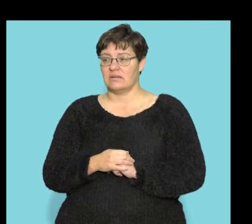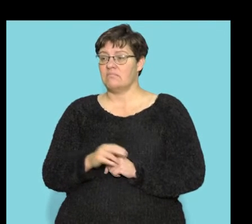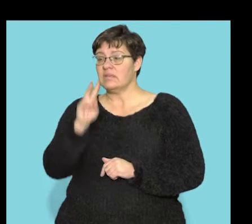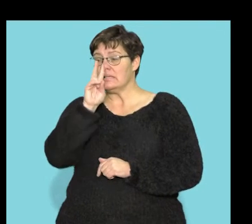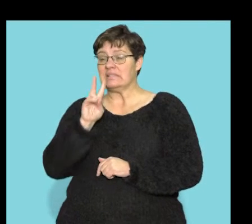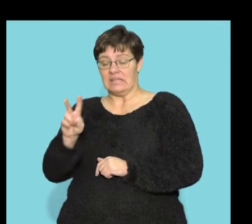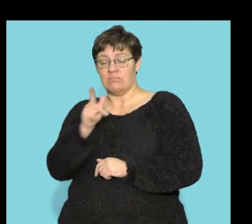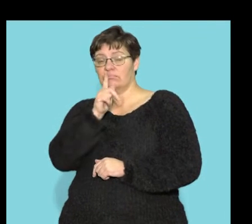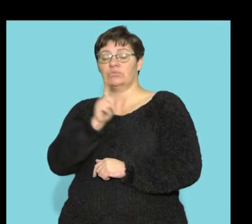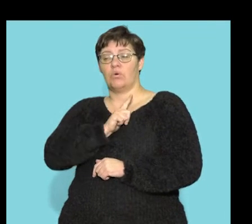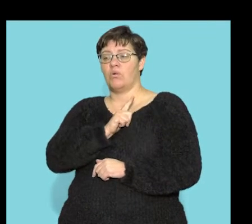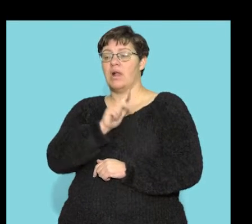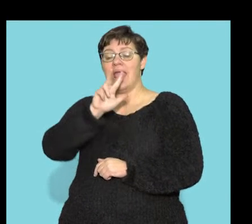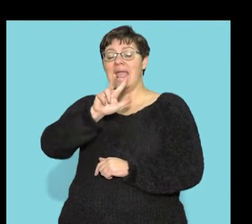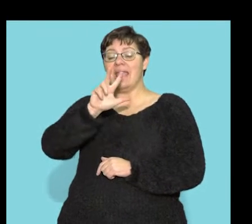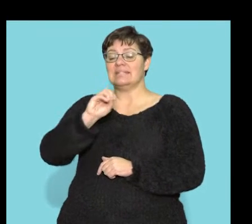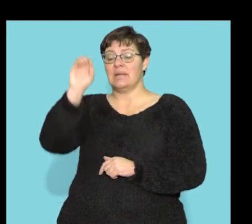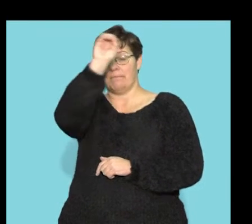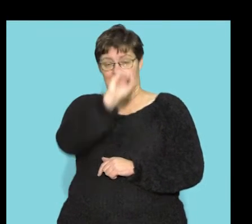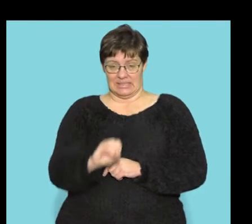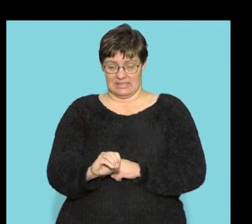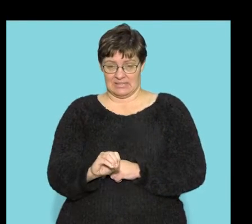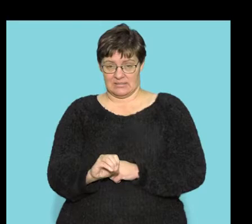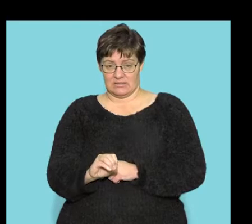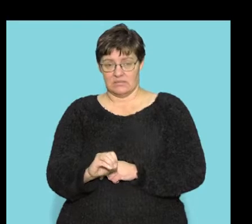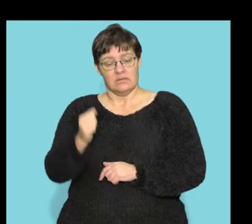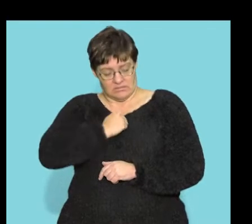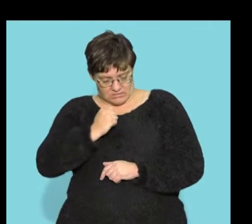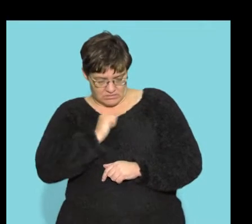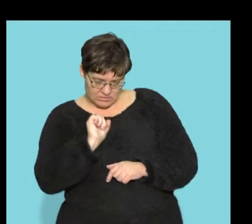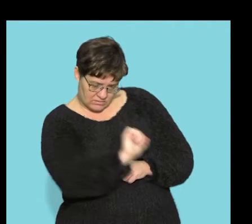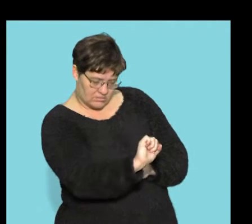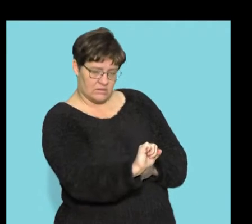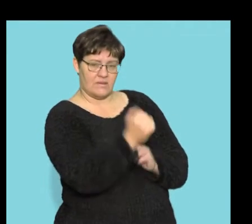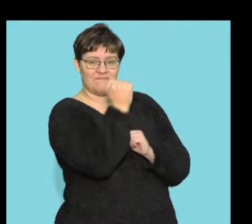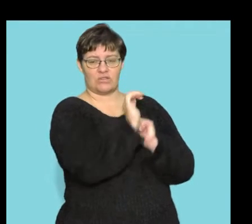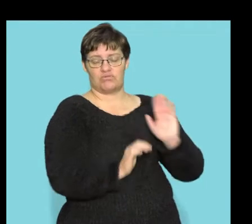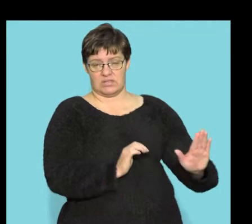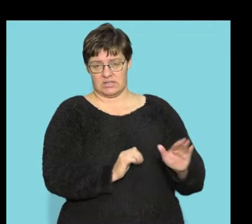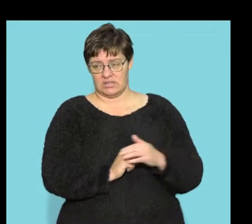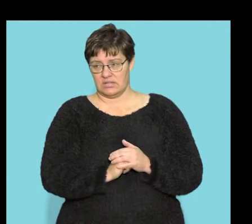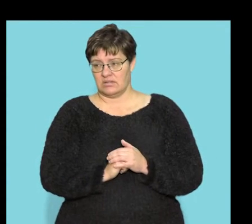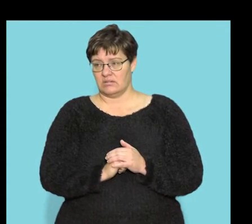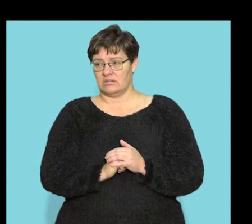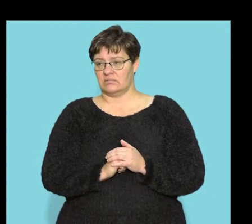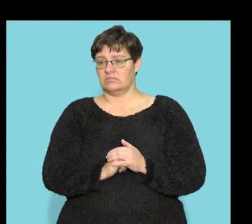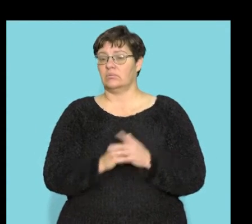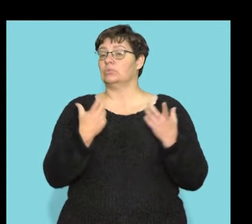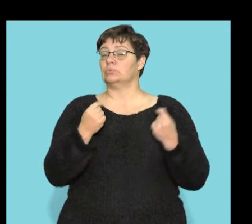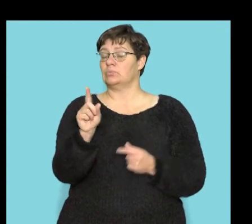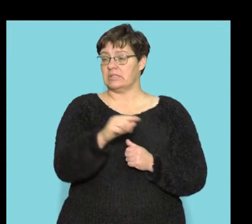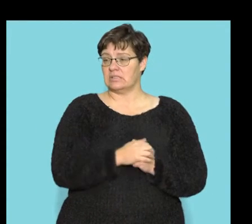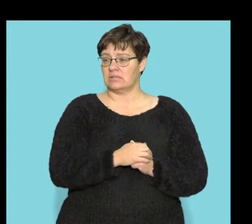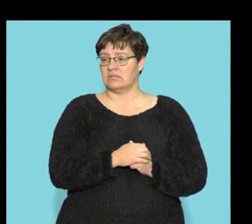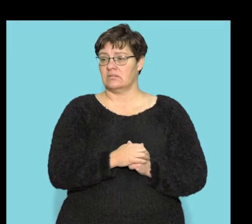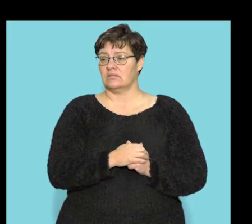we are told that only 80% is allocated to the factory. Therefore, what are we going to do here? We're